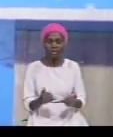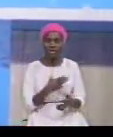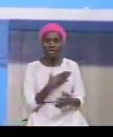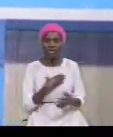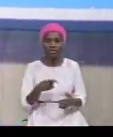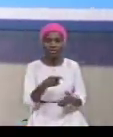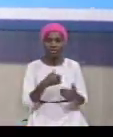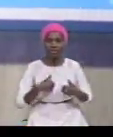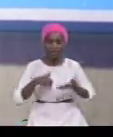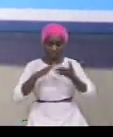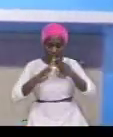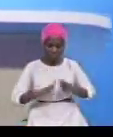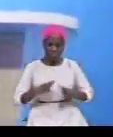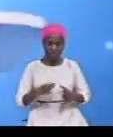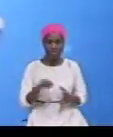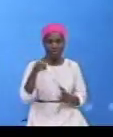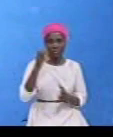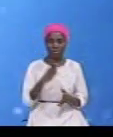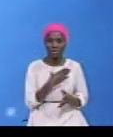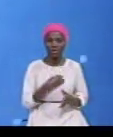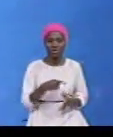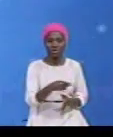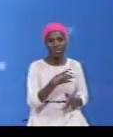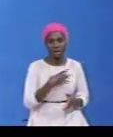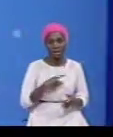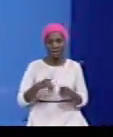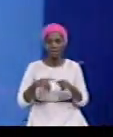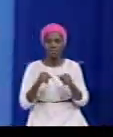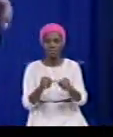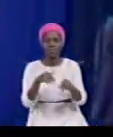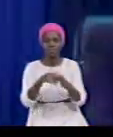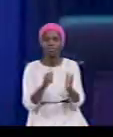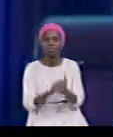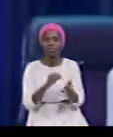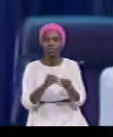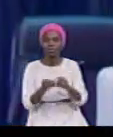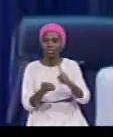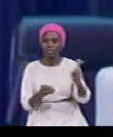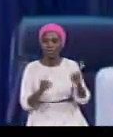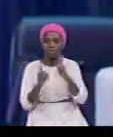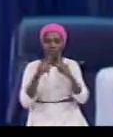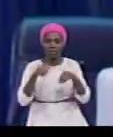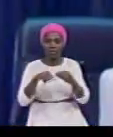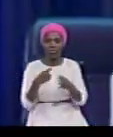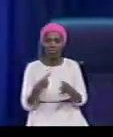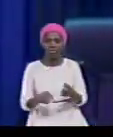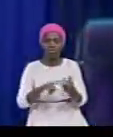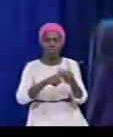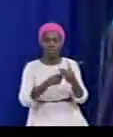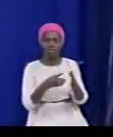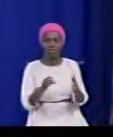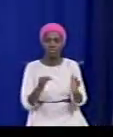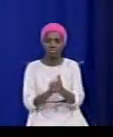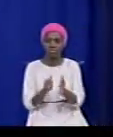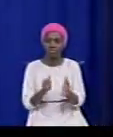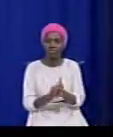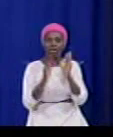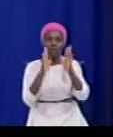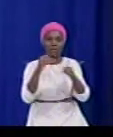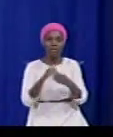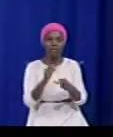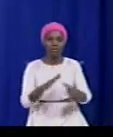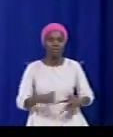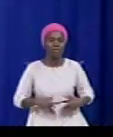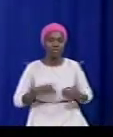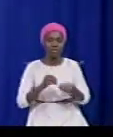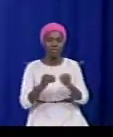peace of God, and they want to continue in that. Number one, I'm talking about the commencement of that wonder in your life. Number